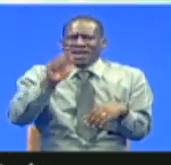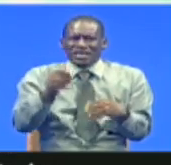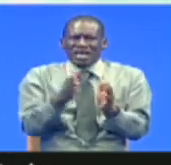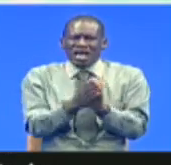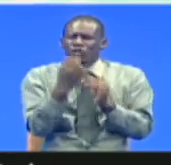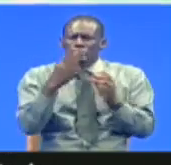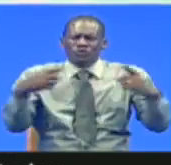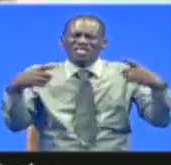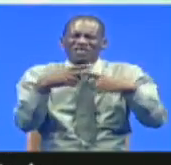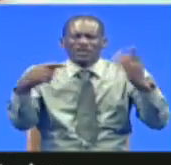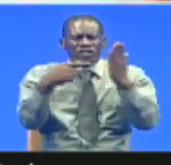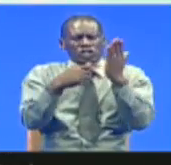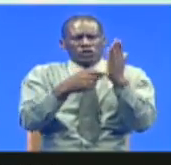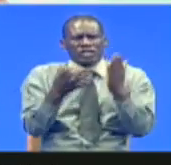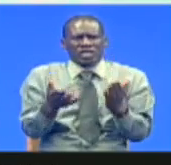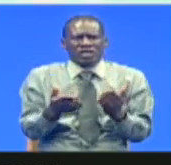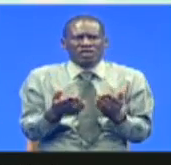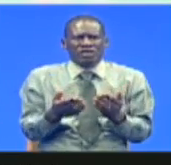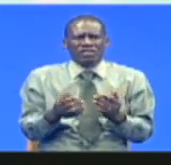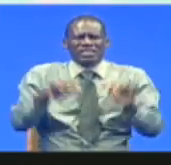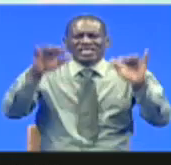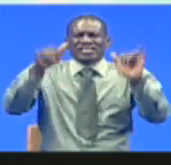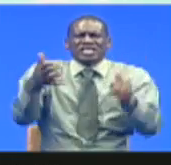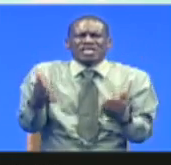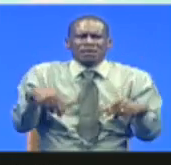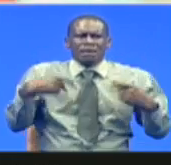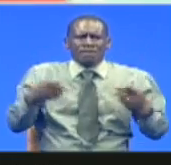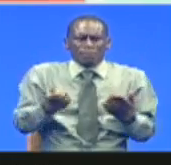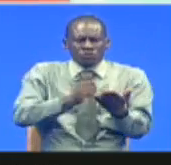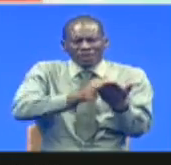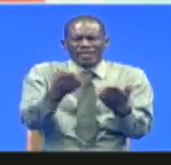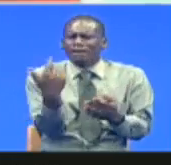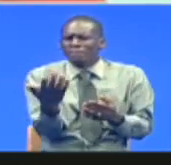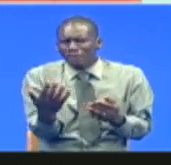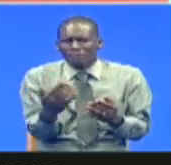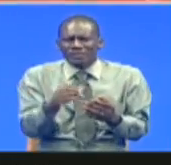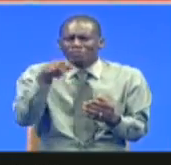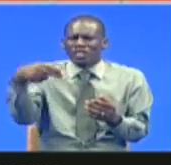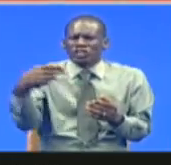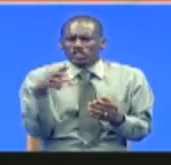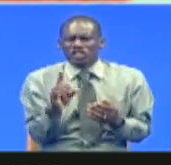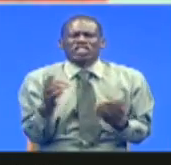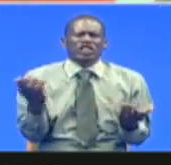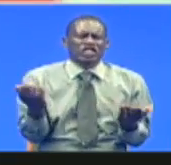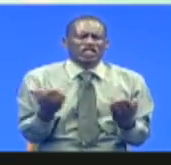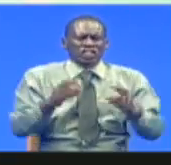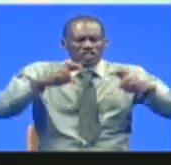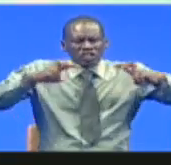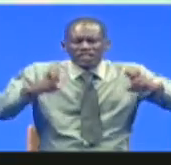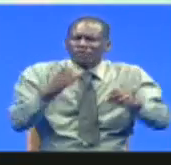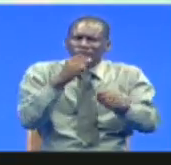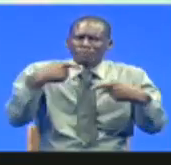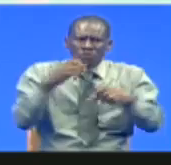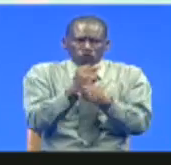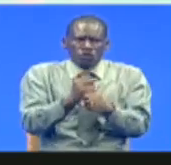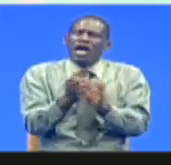teknolojia nyingi zimelala huko kama mbuzi, watu ni kuandika makaratasi, PhDs, makaratasi mingi. And we